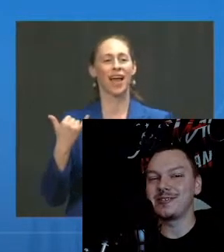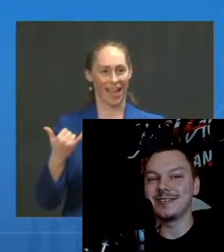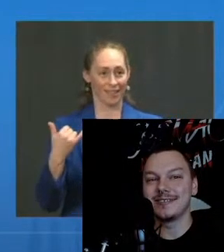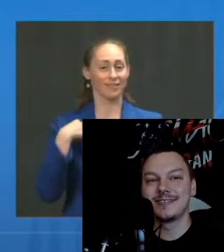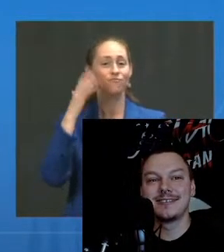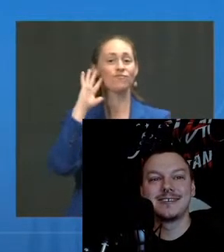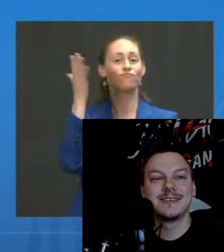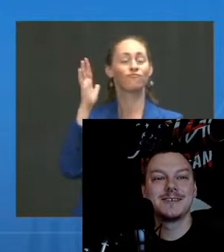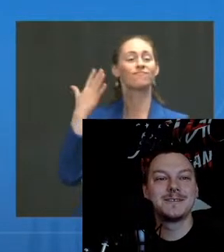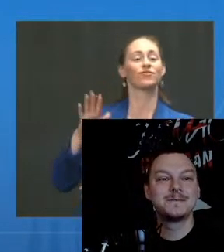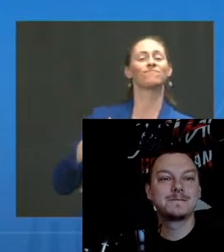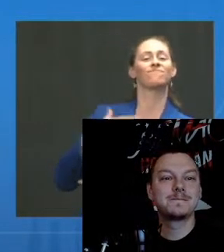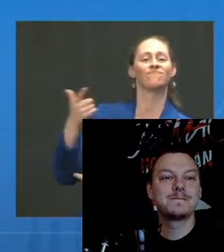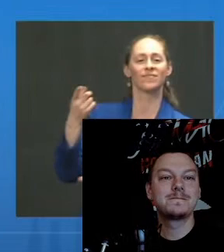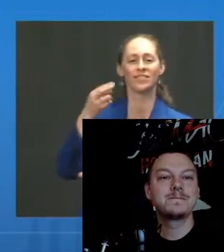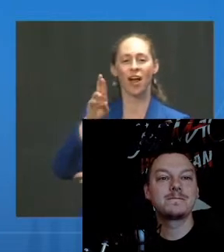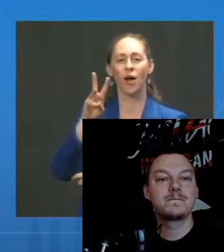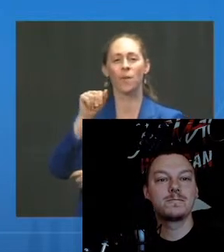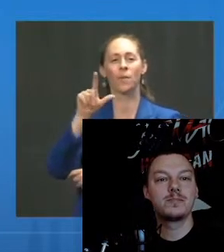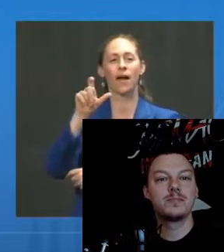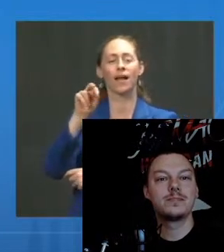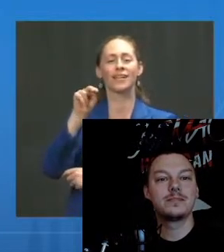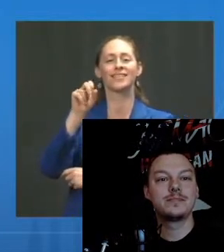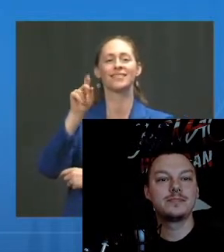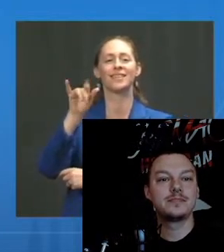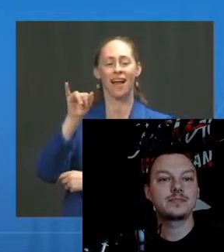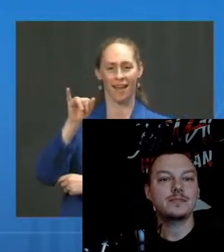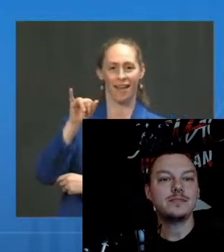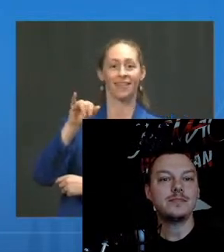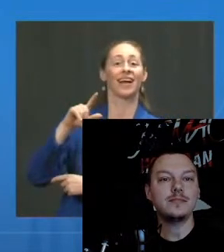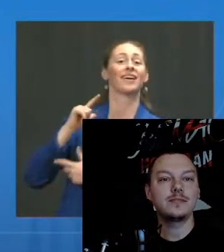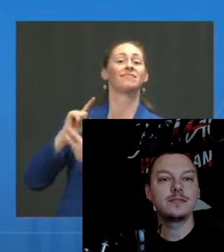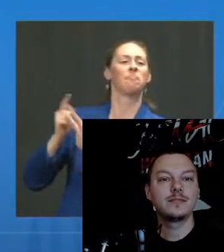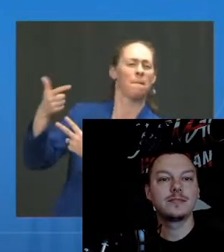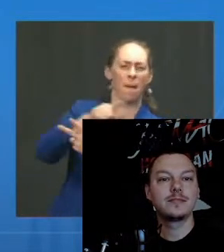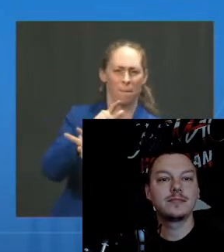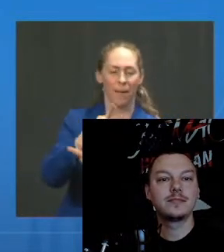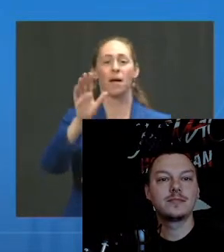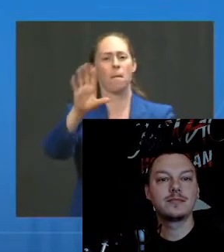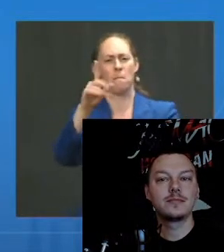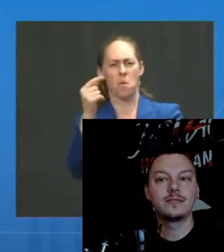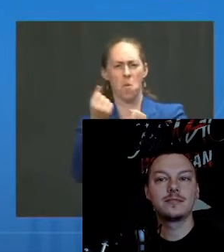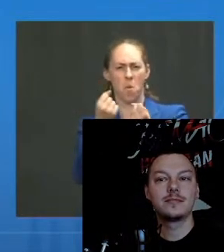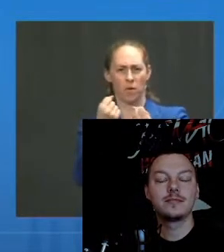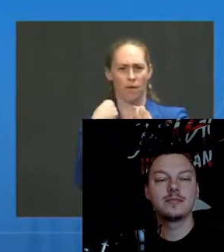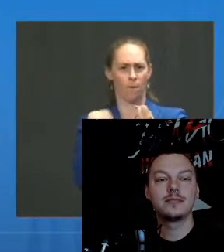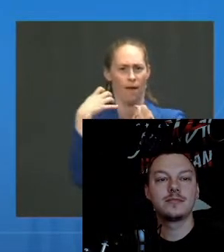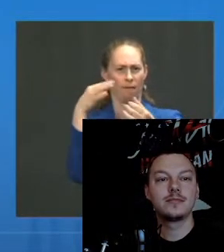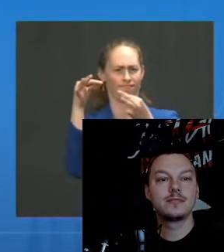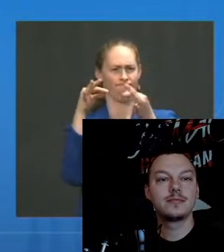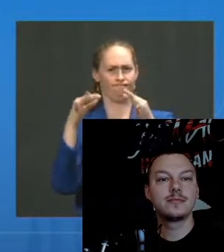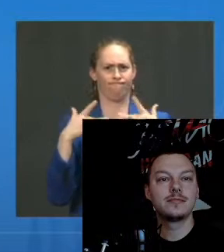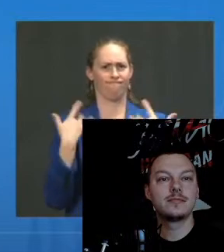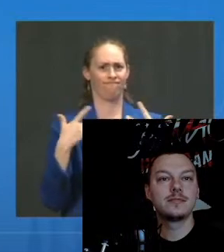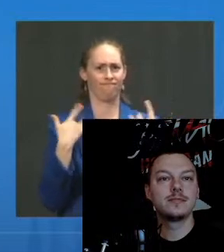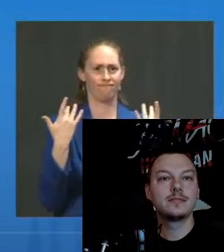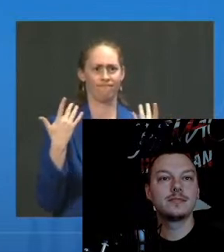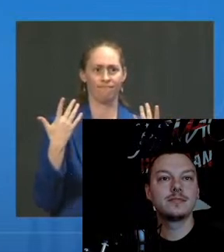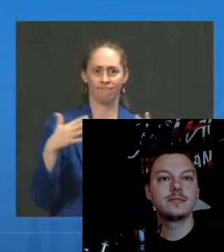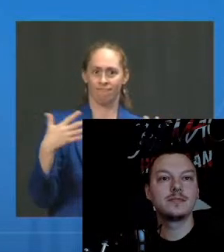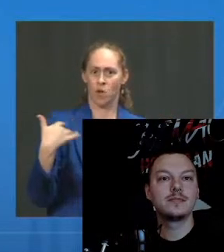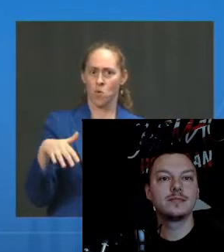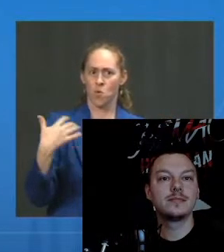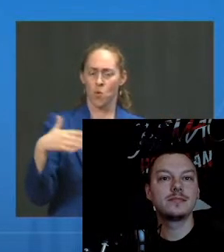It's worth it. After I provide a brief update, we have made remarkable progress on vaccinations in just